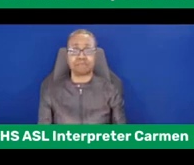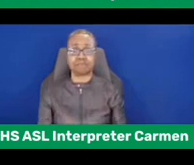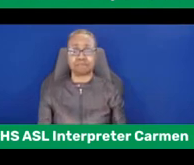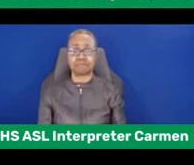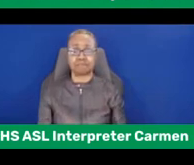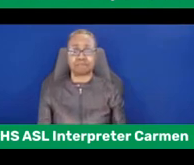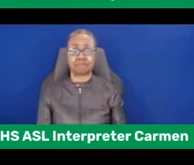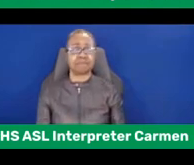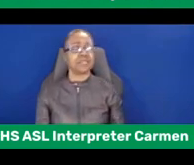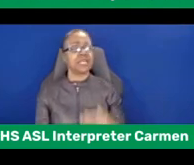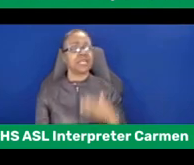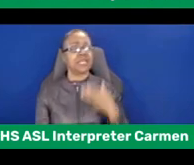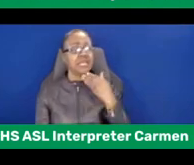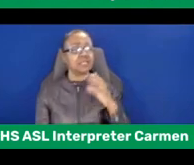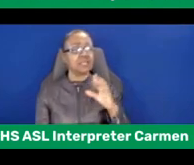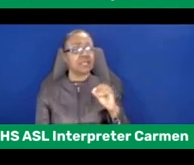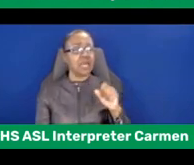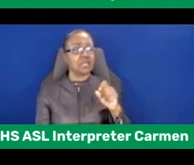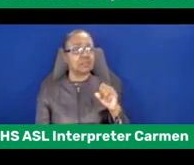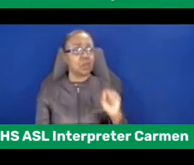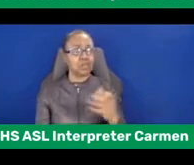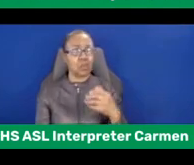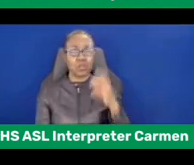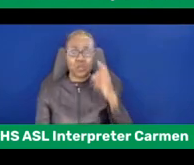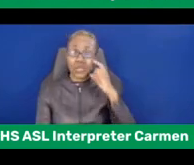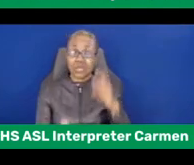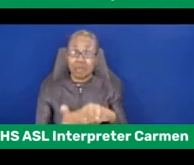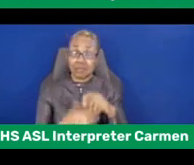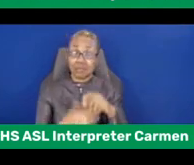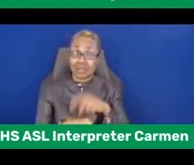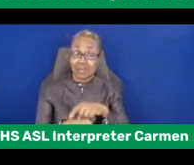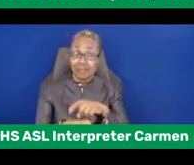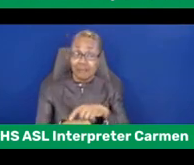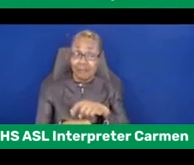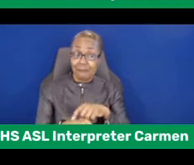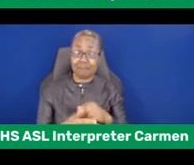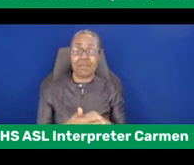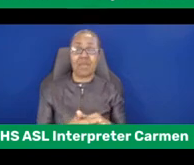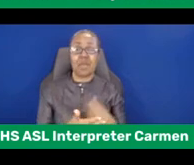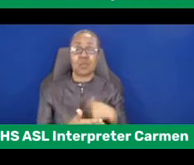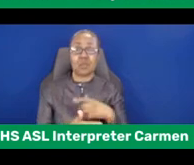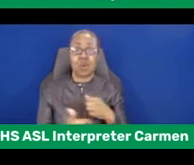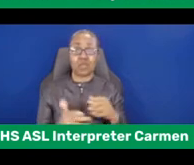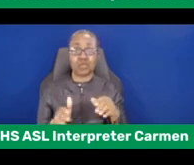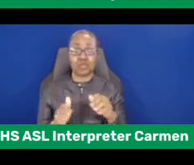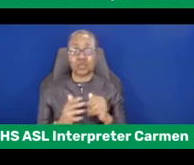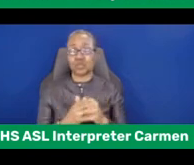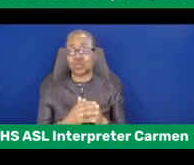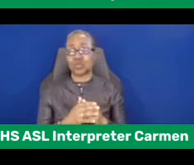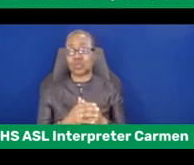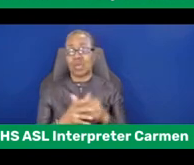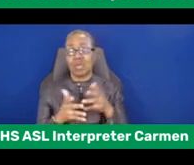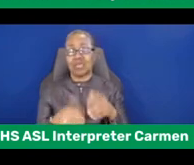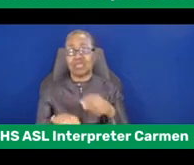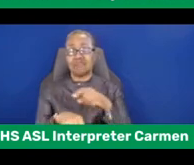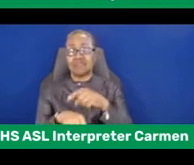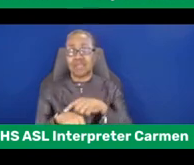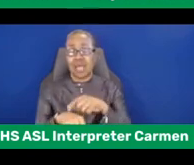Thanks, Cosmos. And I want to acknowledge the time, and we want to leave some room